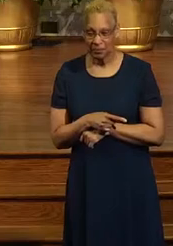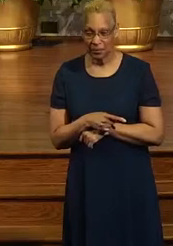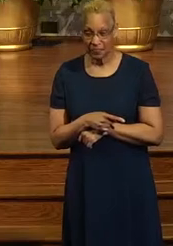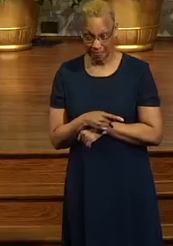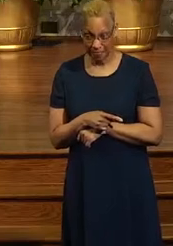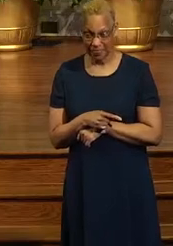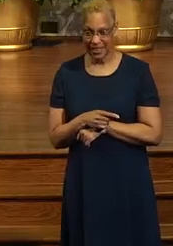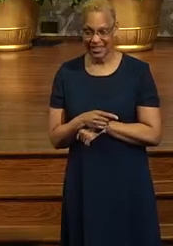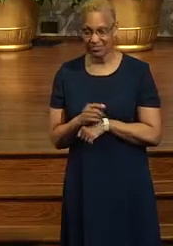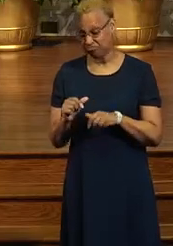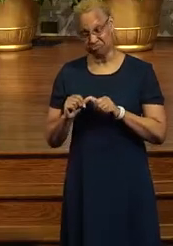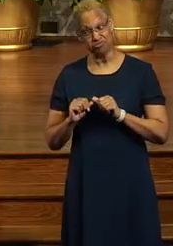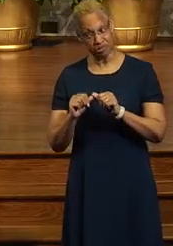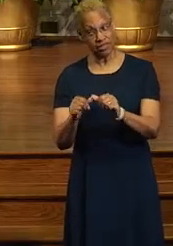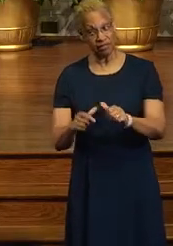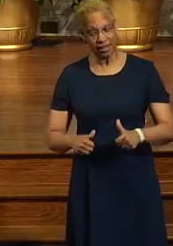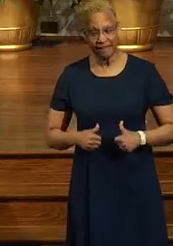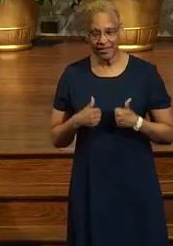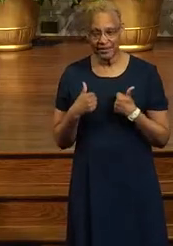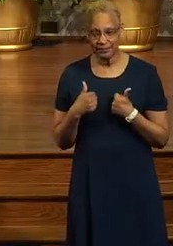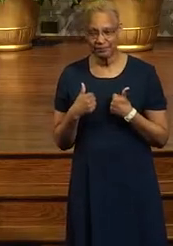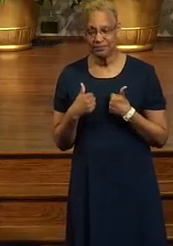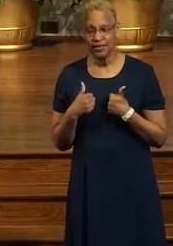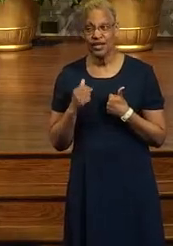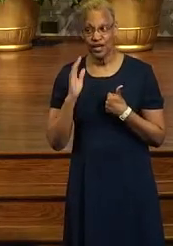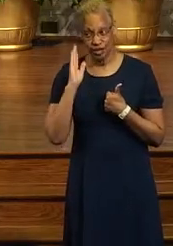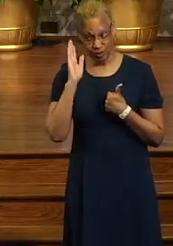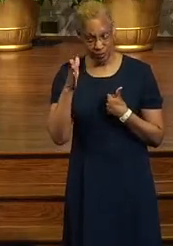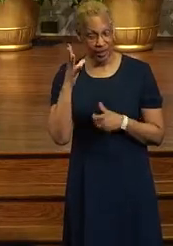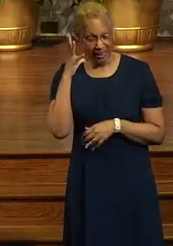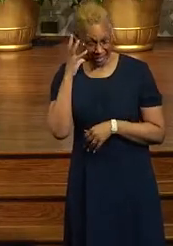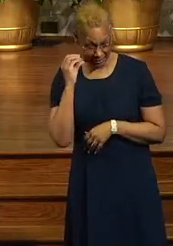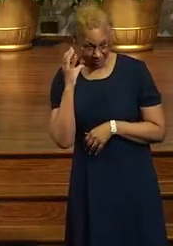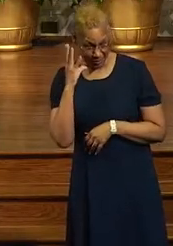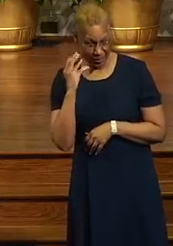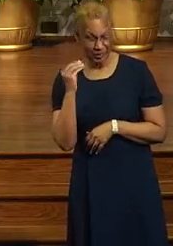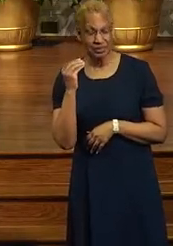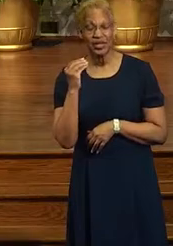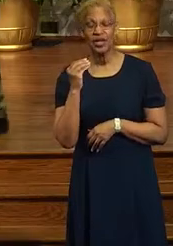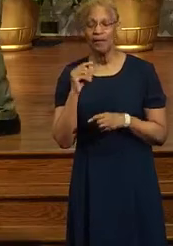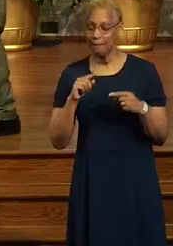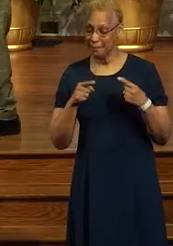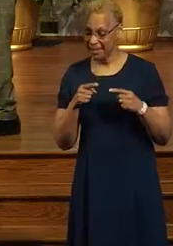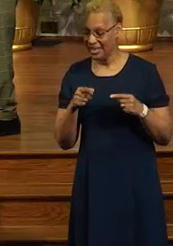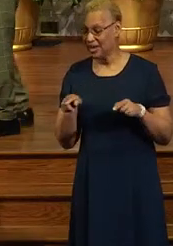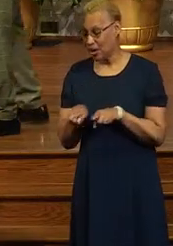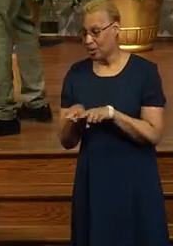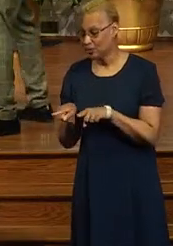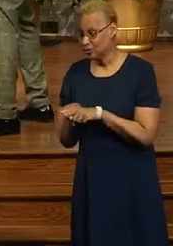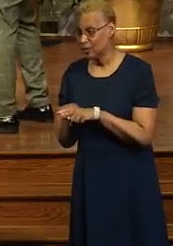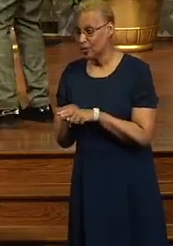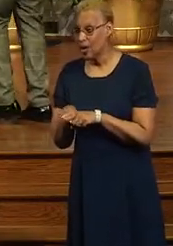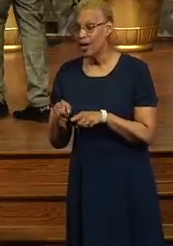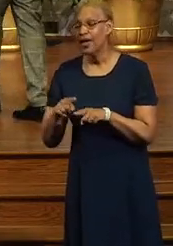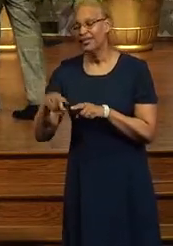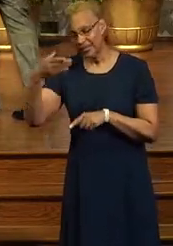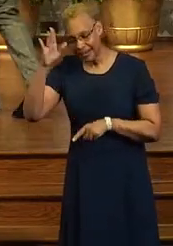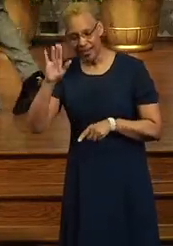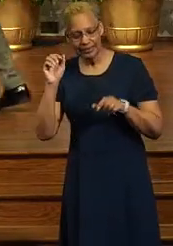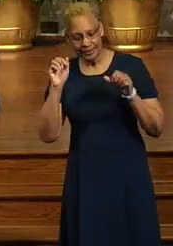Just keep living. You will see that we are all damaged goods, and God can keep us.